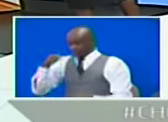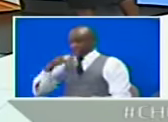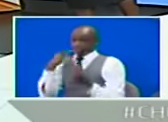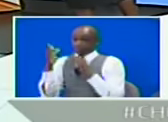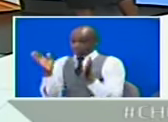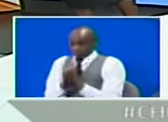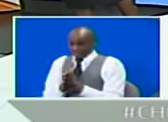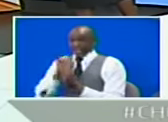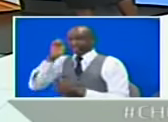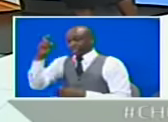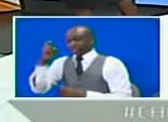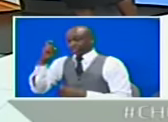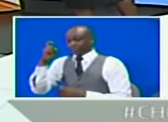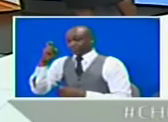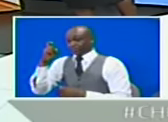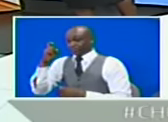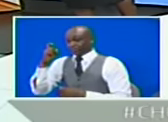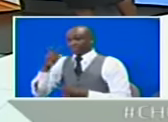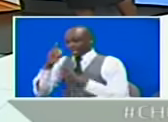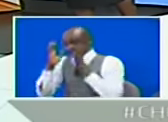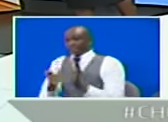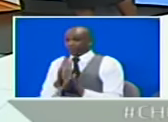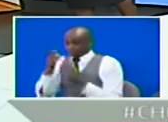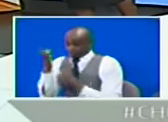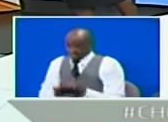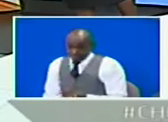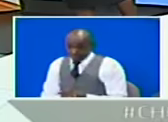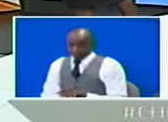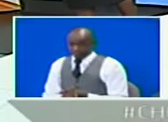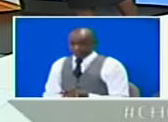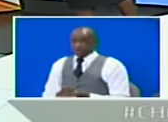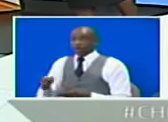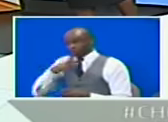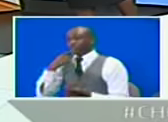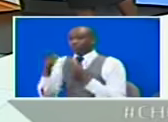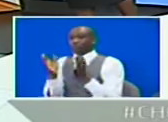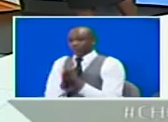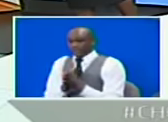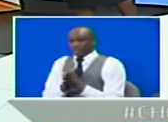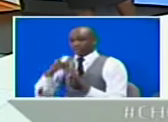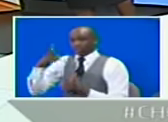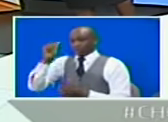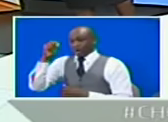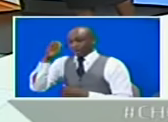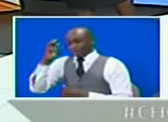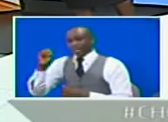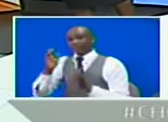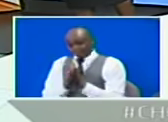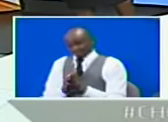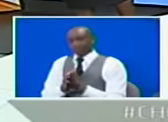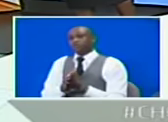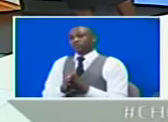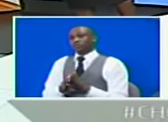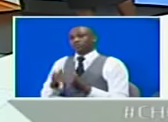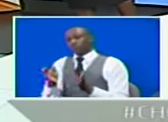the executive director of IREN, Dr. Shikwati. Yes. Then we spoke to Kwame Wino of IEA. Mm-hmm. Then